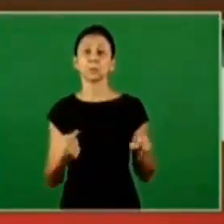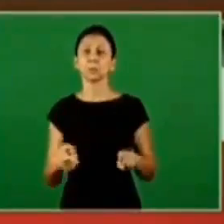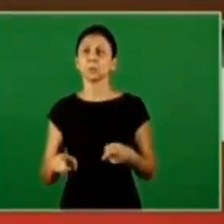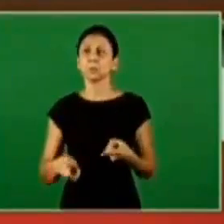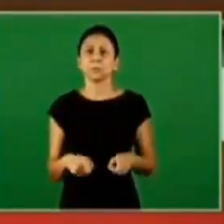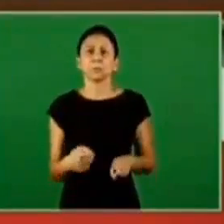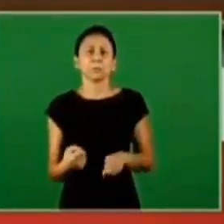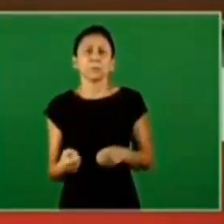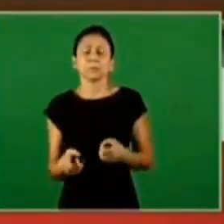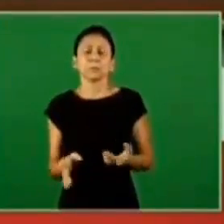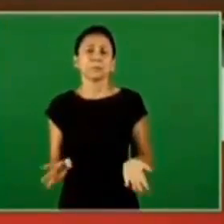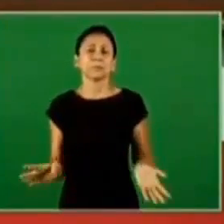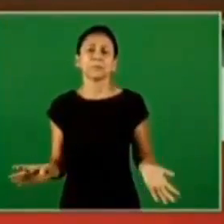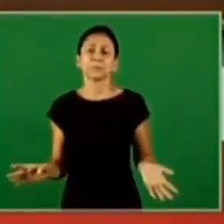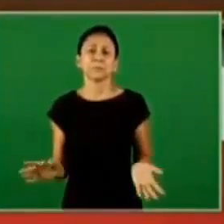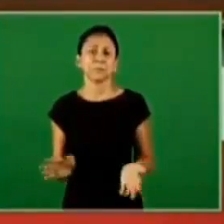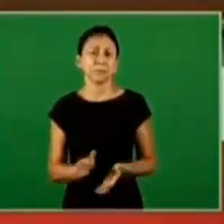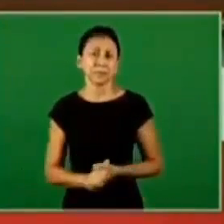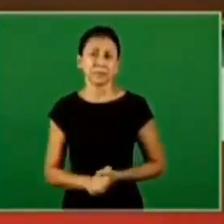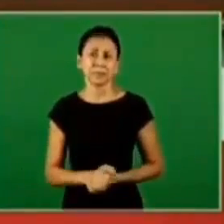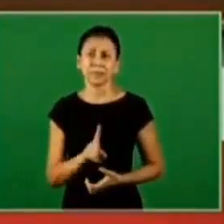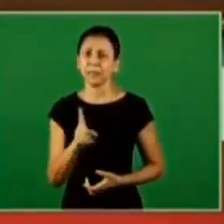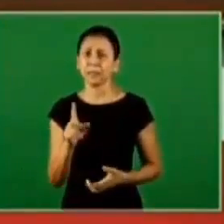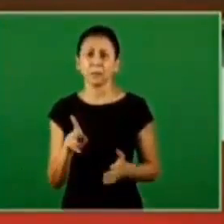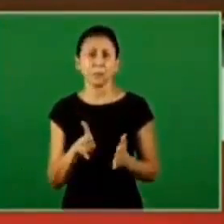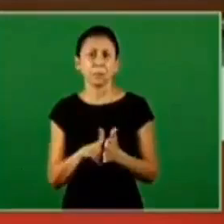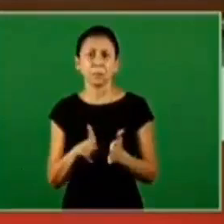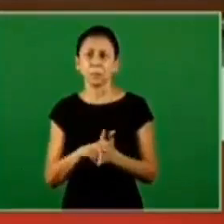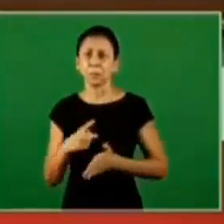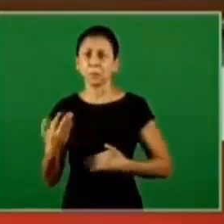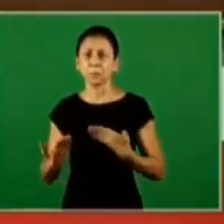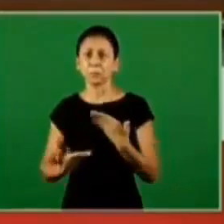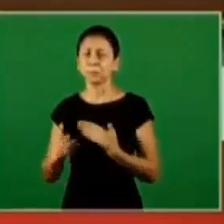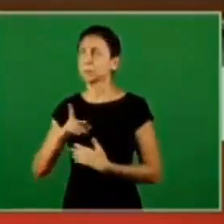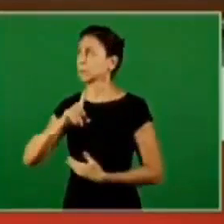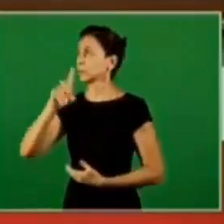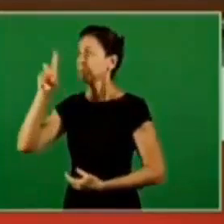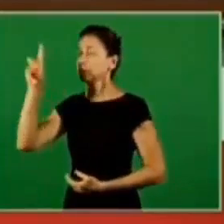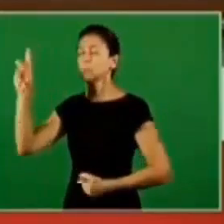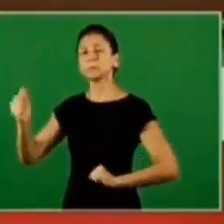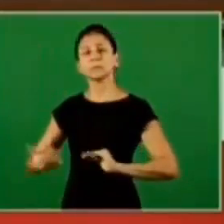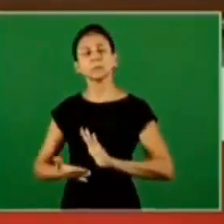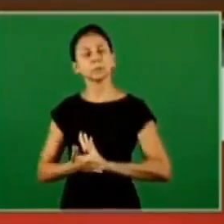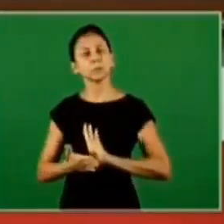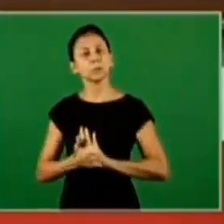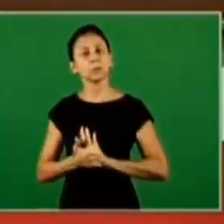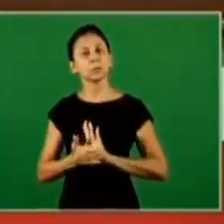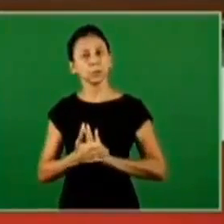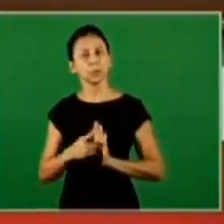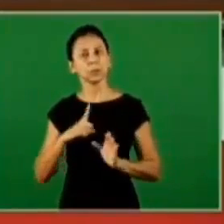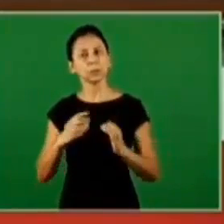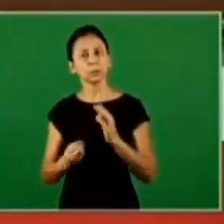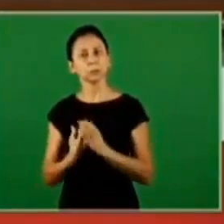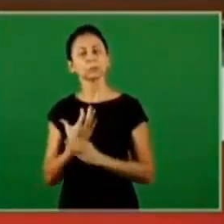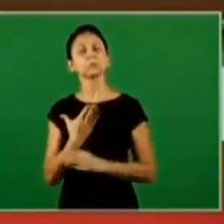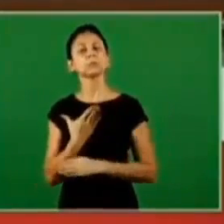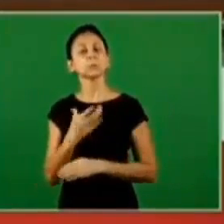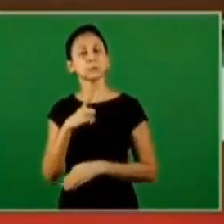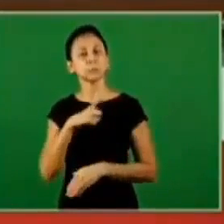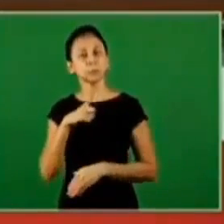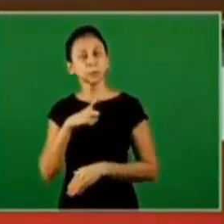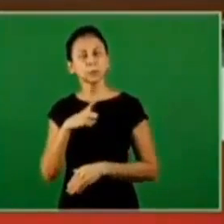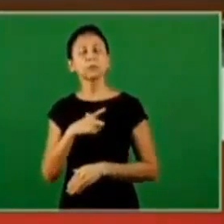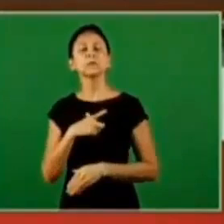song that was not created by servants of God. So the praise has its own